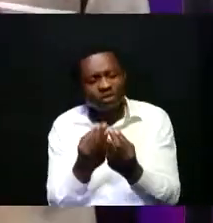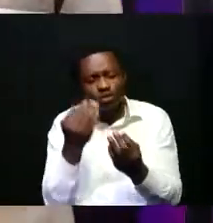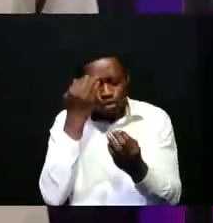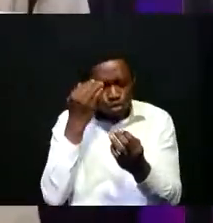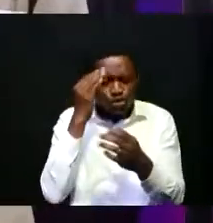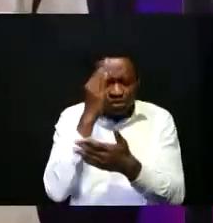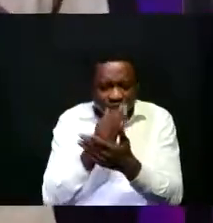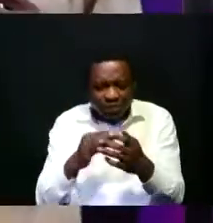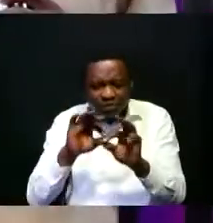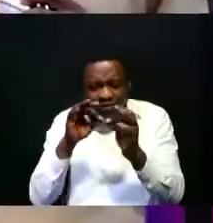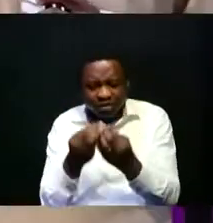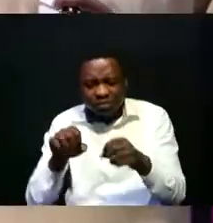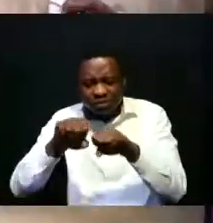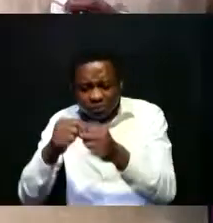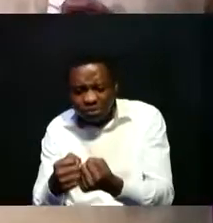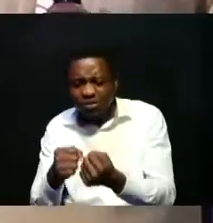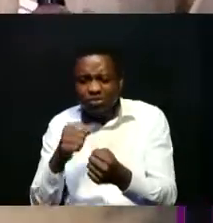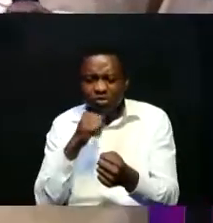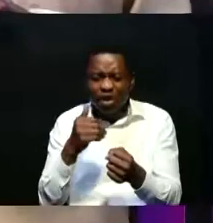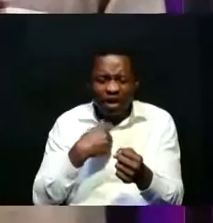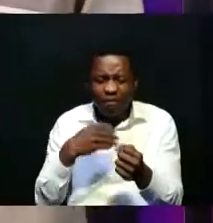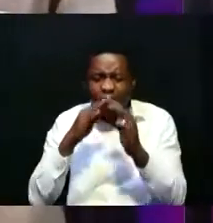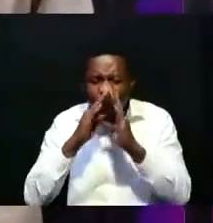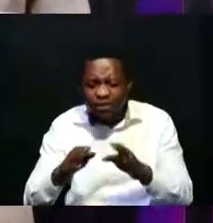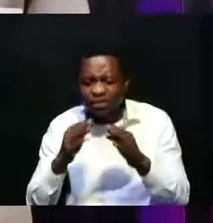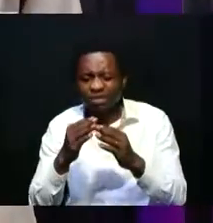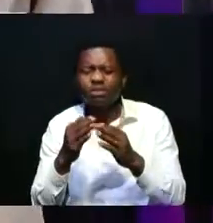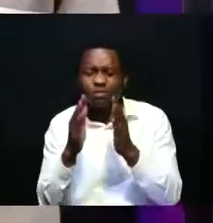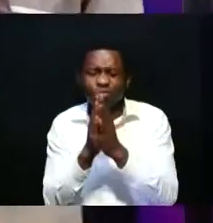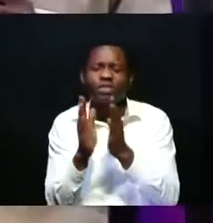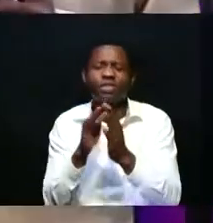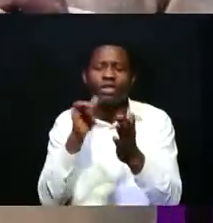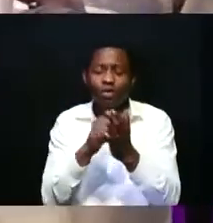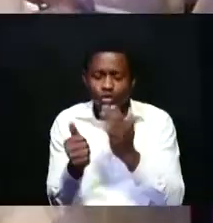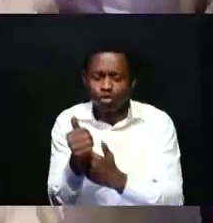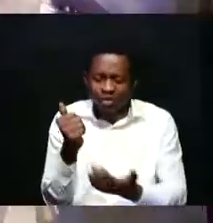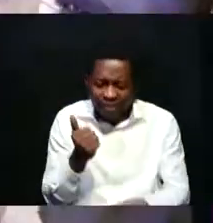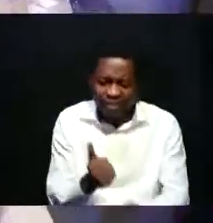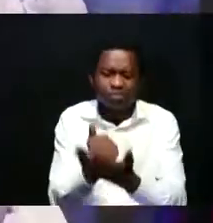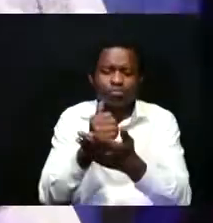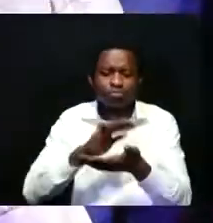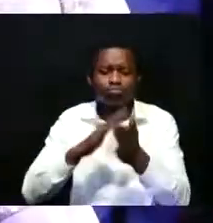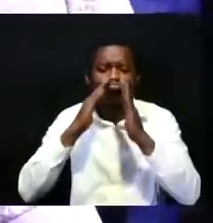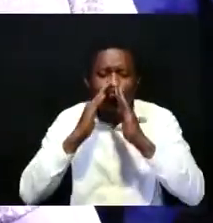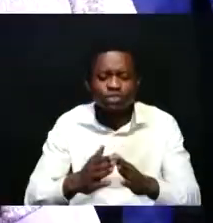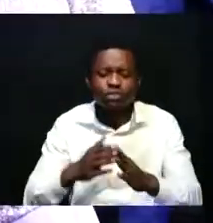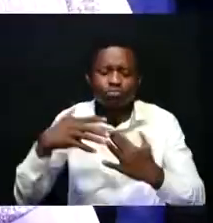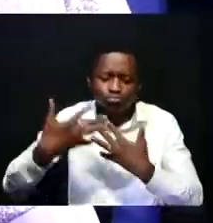the Lord broken down marriages. Pray for your spouse. Pray for yourselves. Hold hands and pray